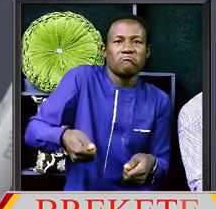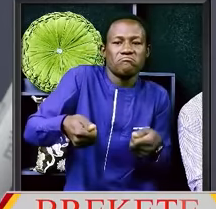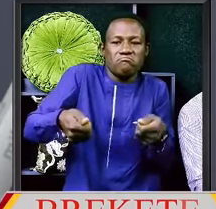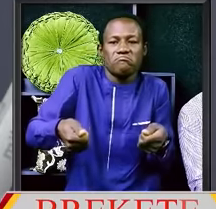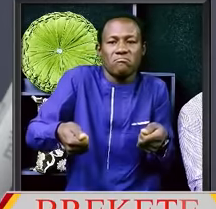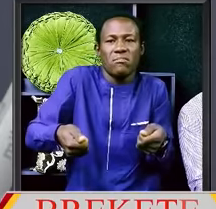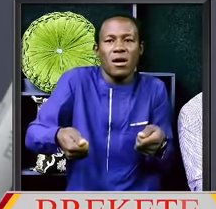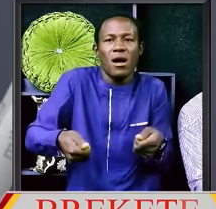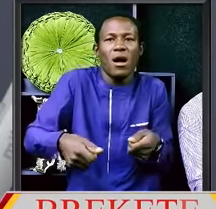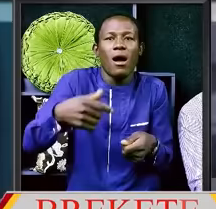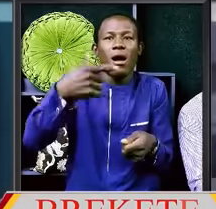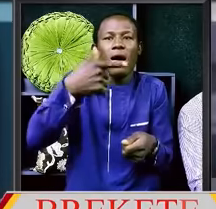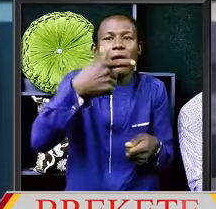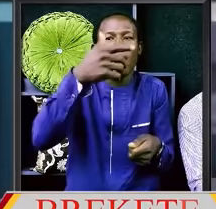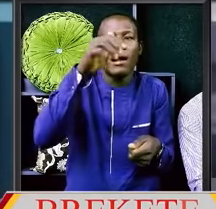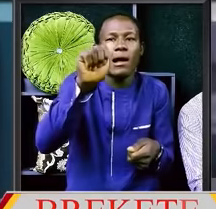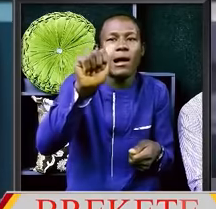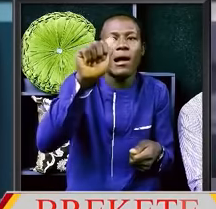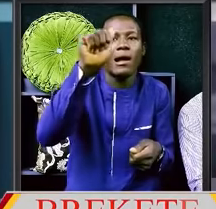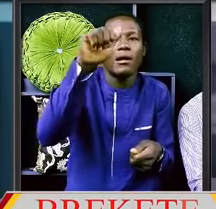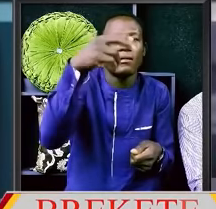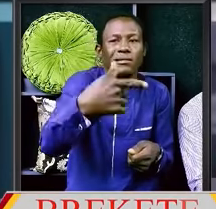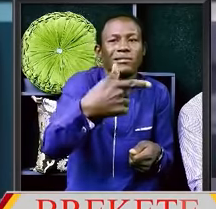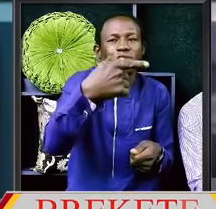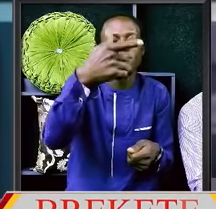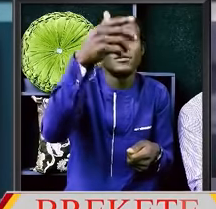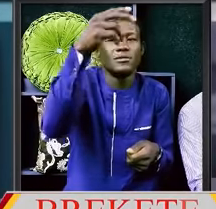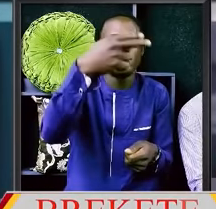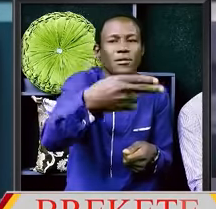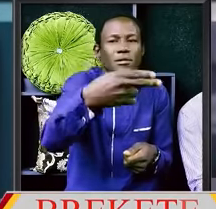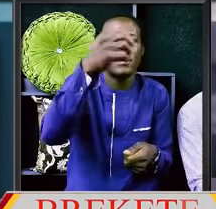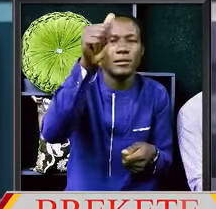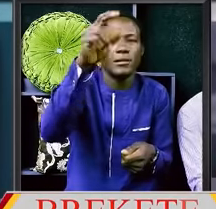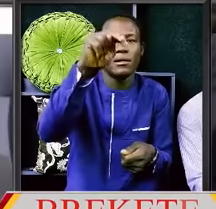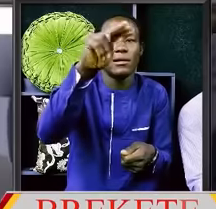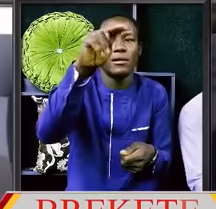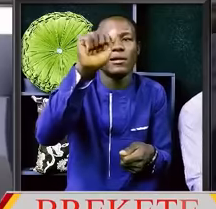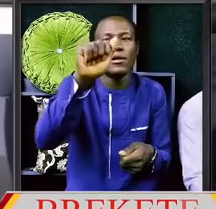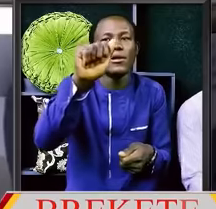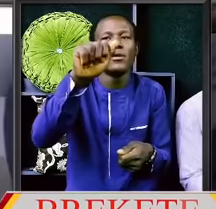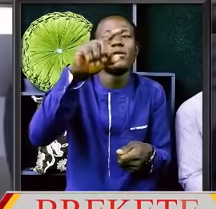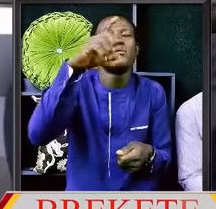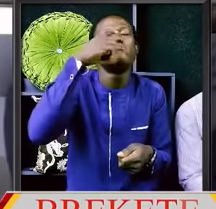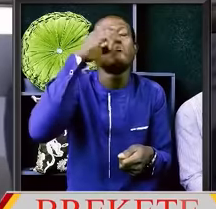We go. They say they don't look for and they no see them. The woman they cry.